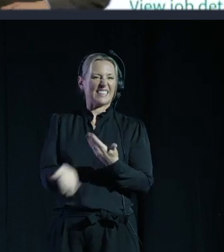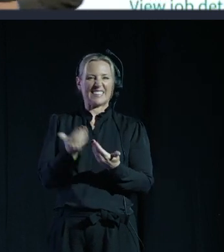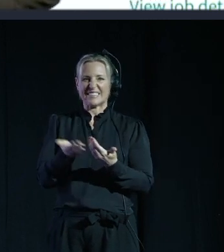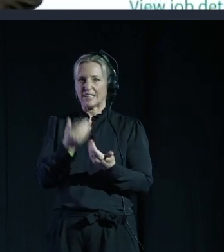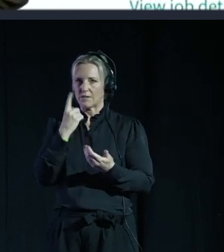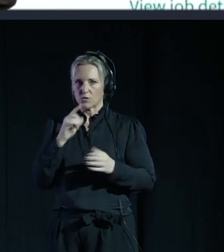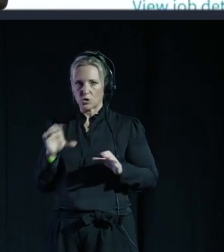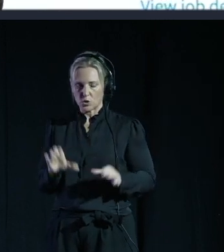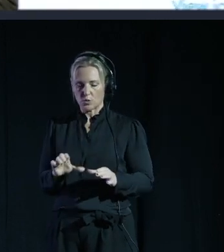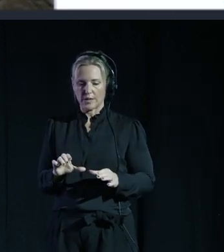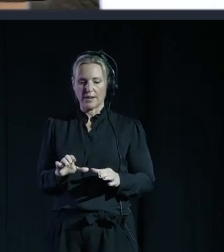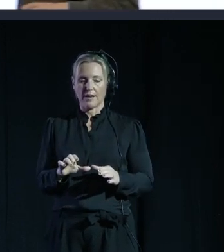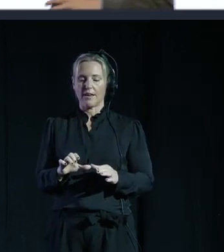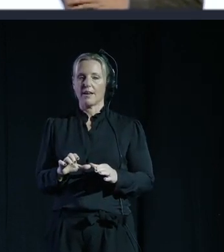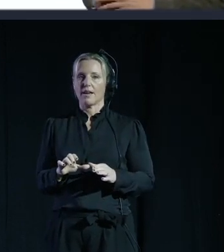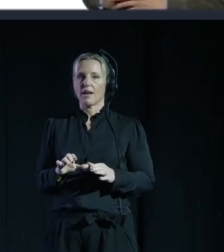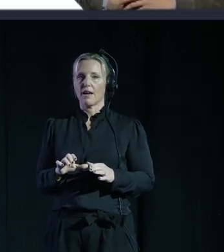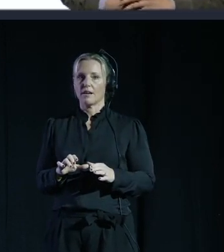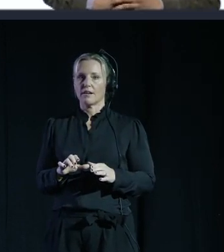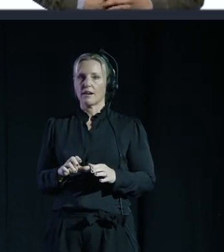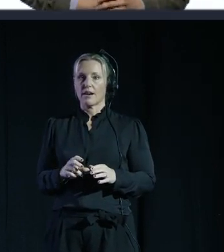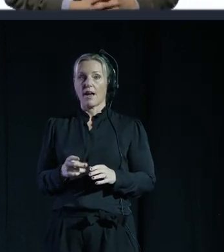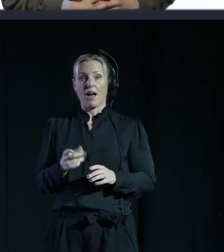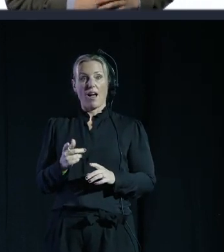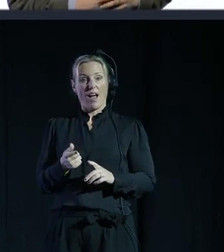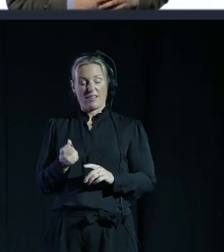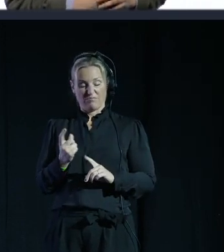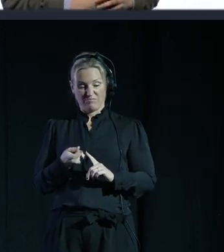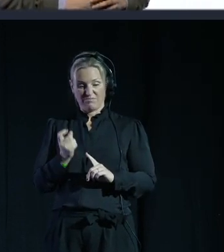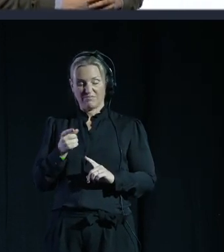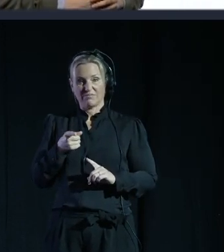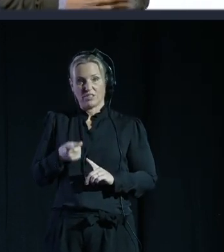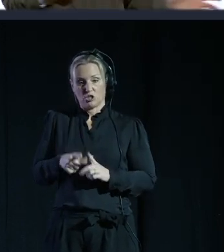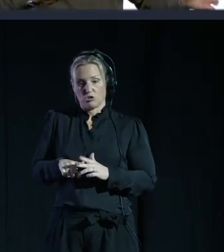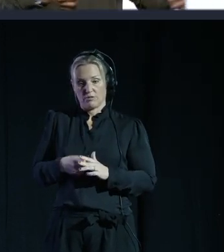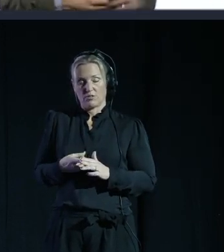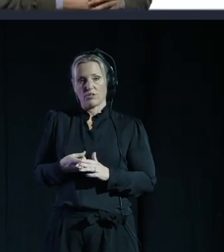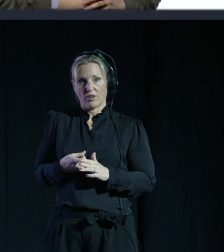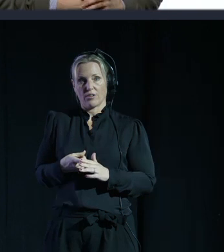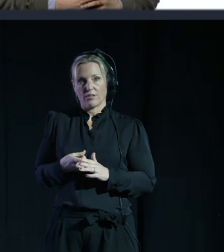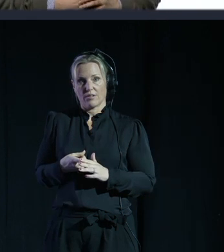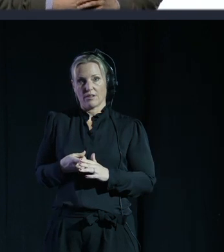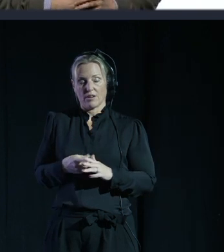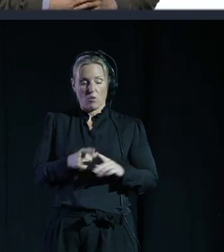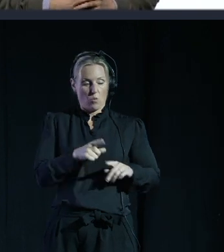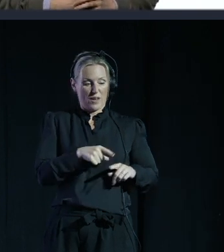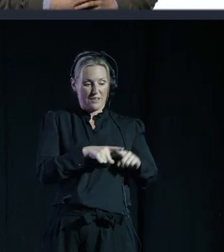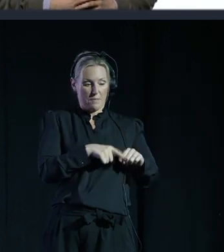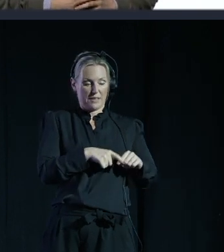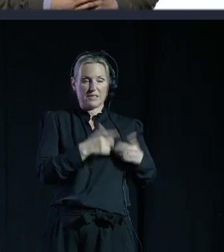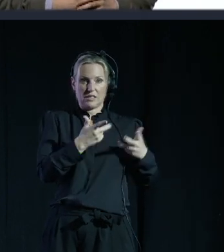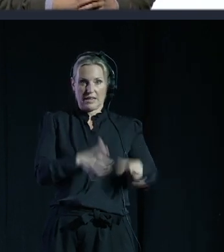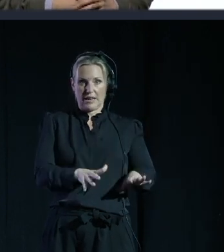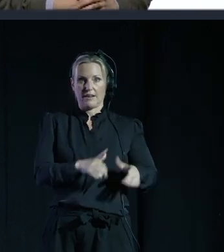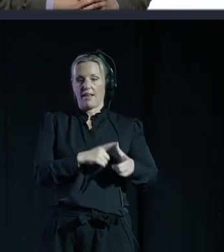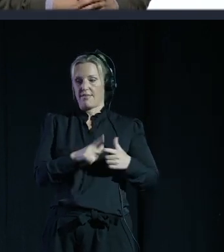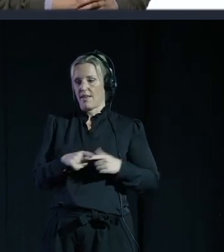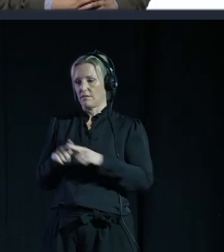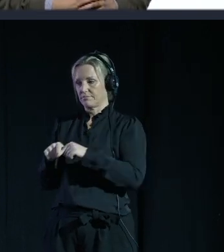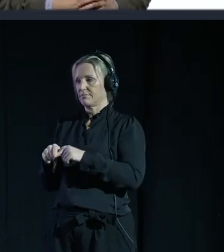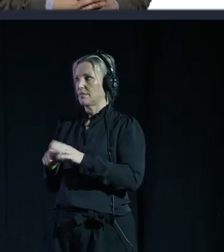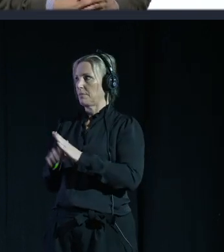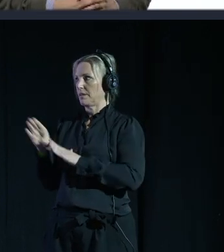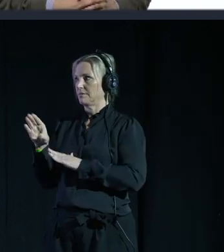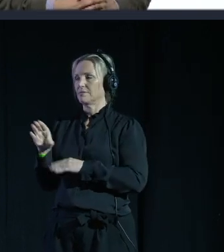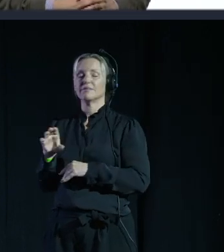my job to start as soon as my upstream dependencies have finished building theirs. That's it. Coming to DBT Cloud